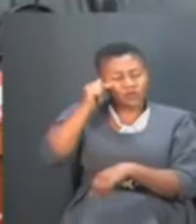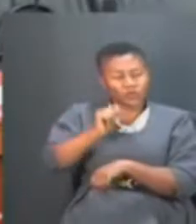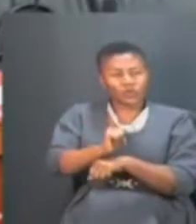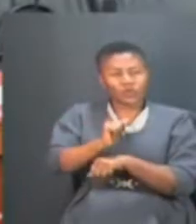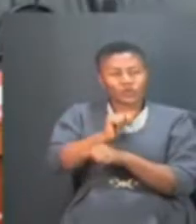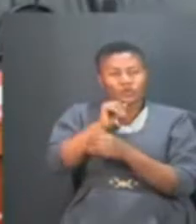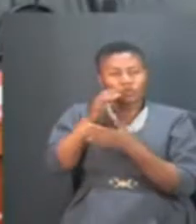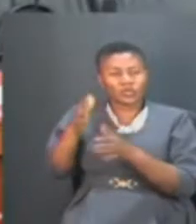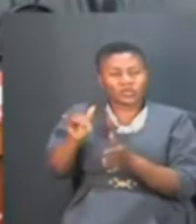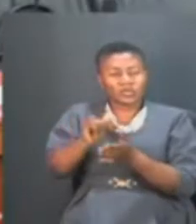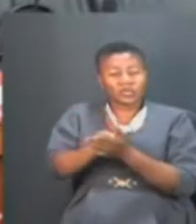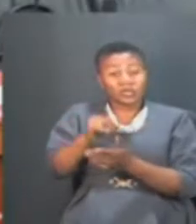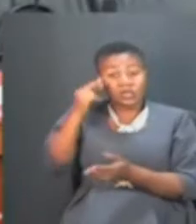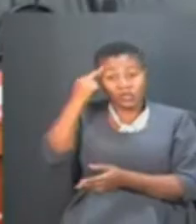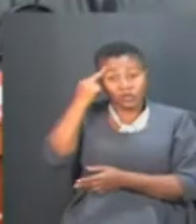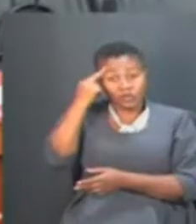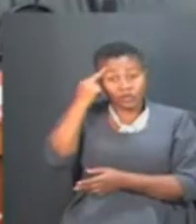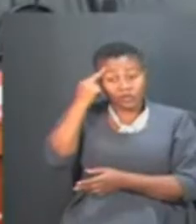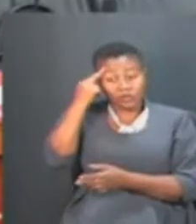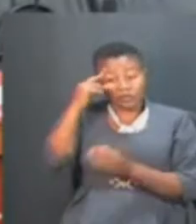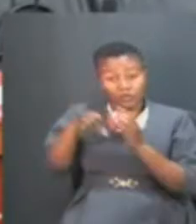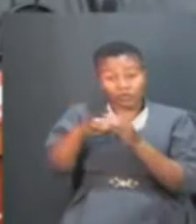the contractor has abandoned site.